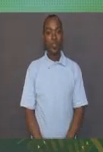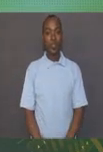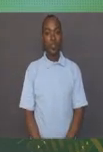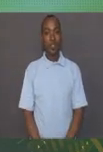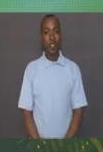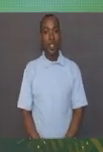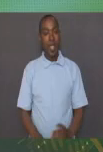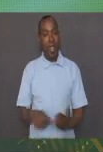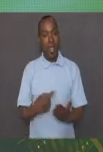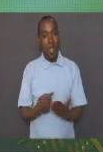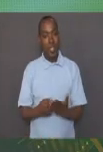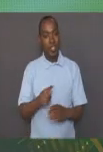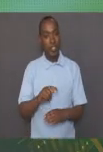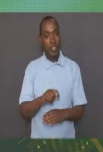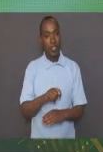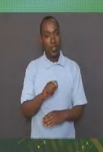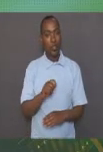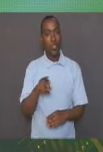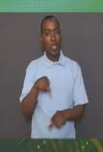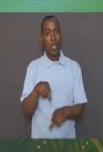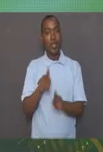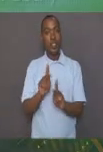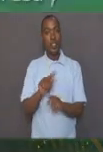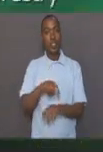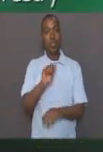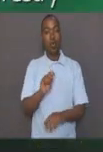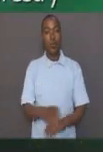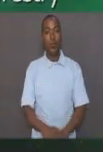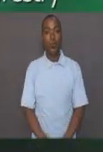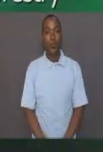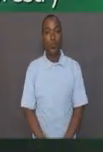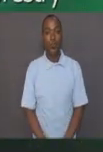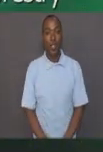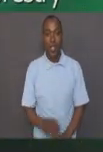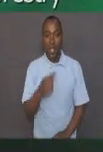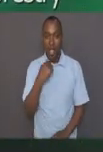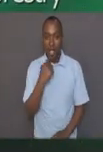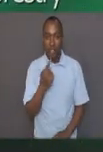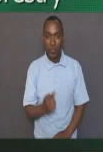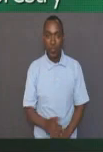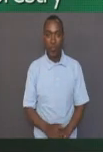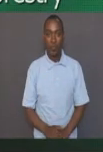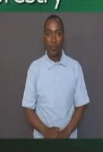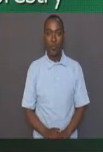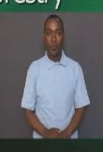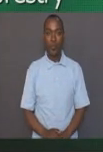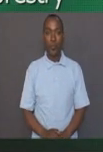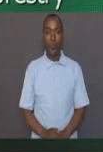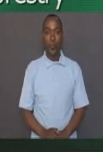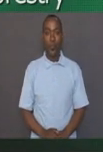For the Institute of Agricultural Research, you may have written down that it